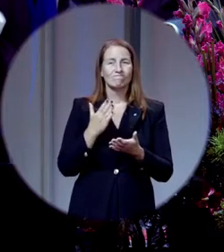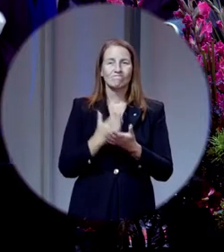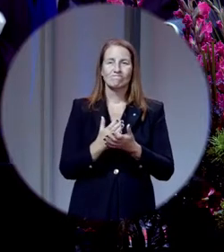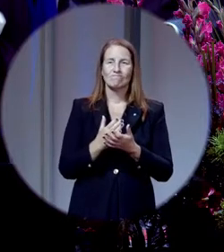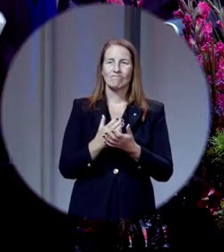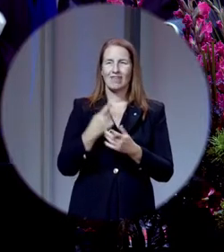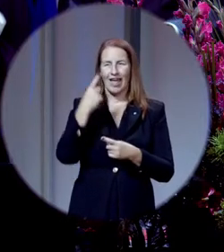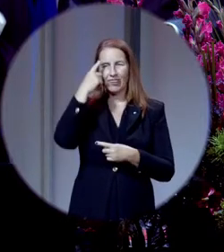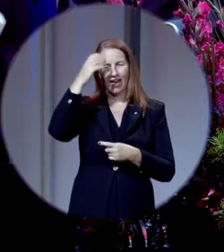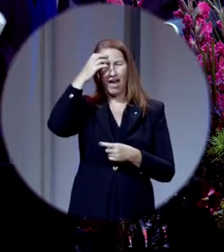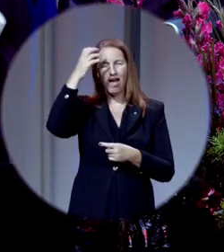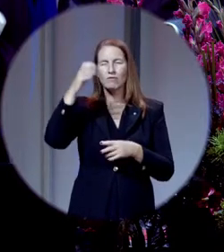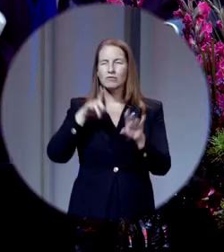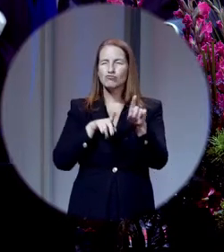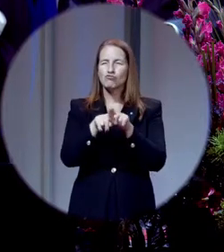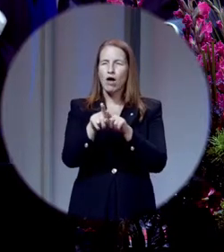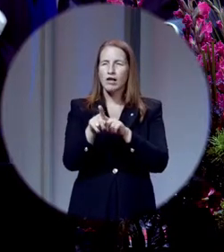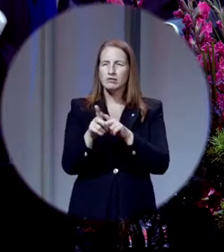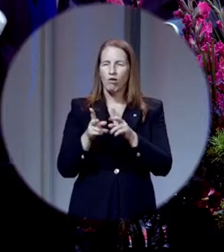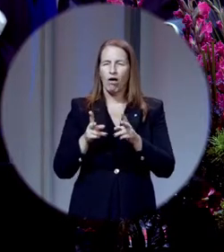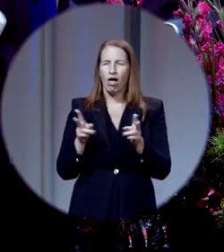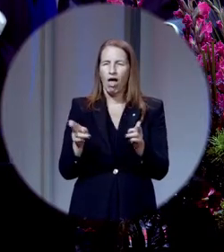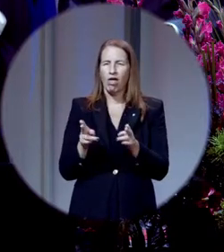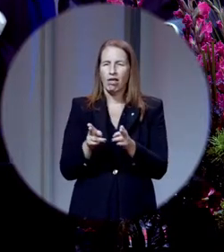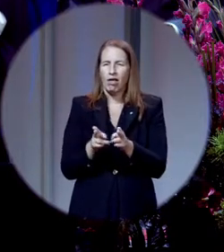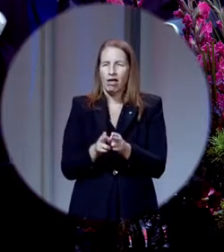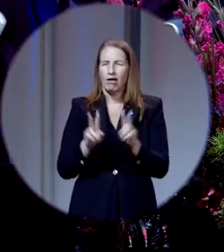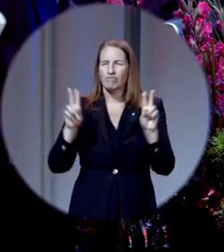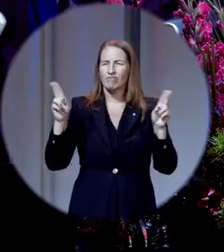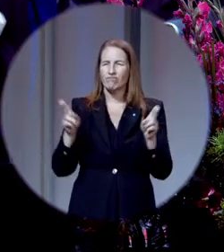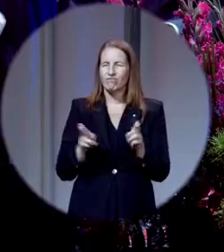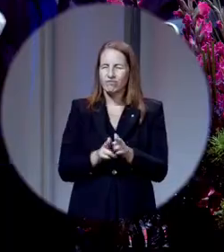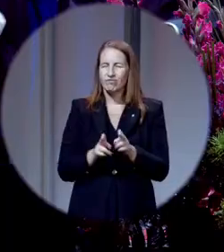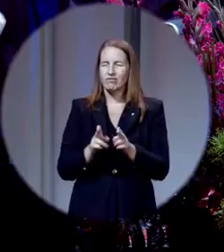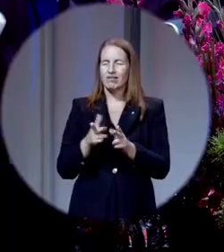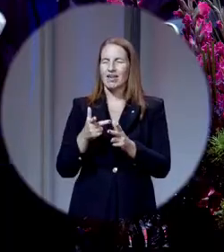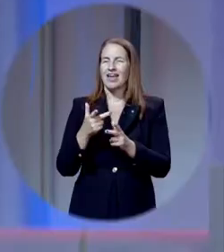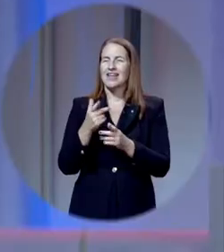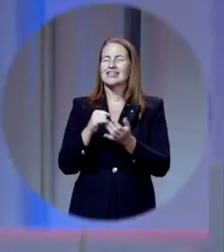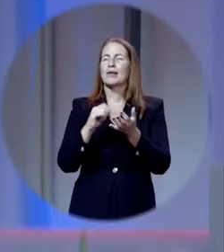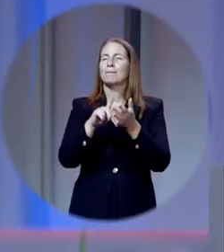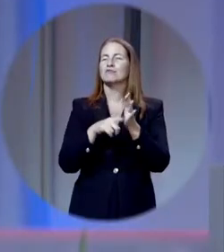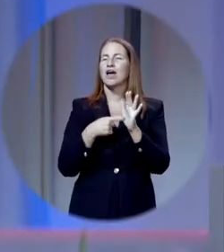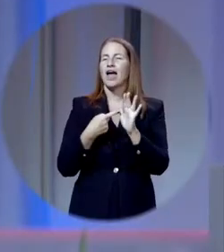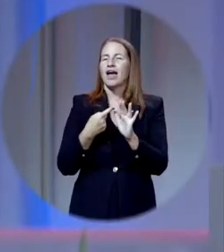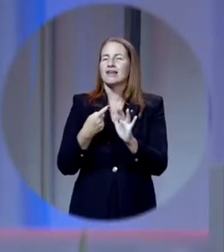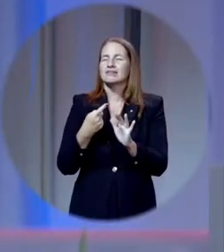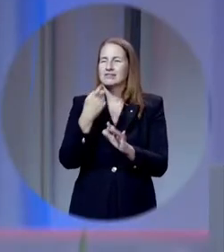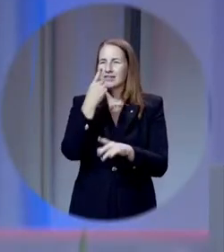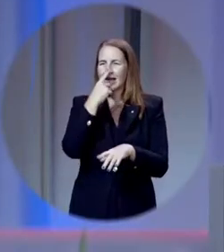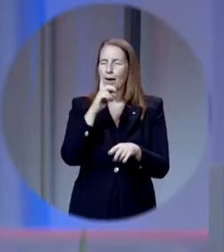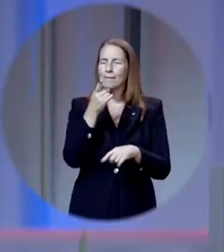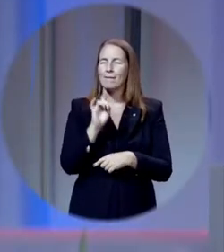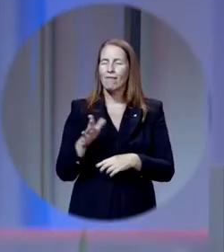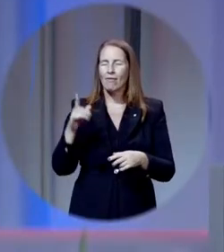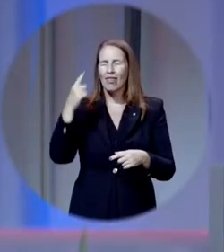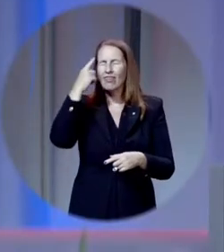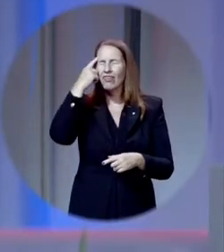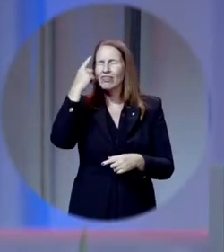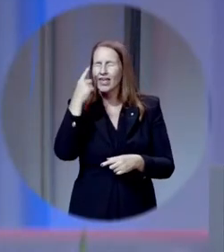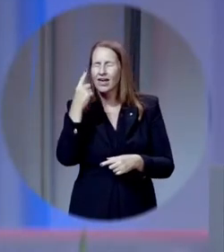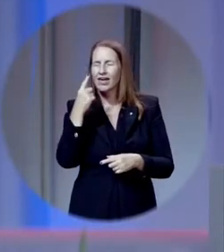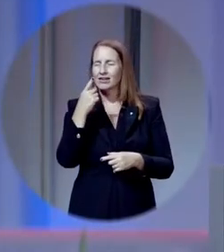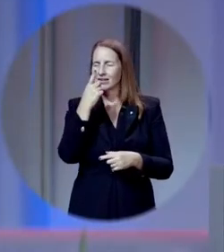trying to eradicate the subjects that encourage people to think and the parts of culture that really loudly challenge